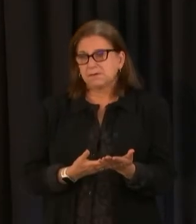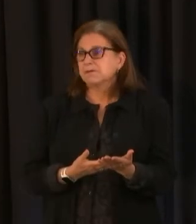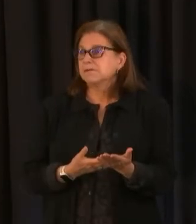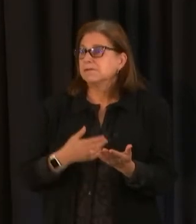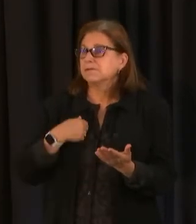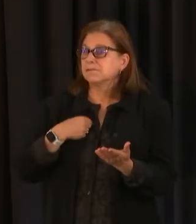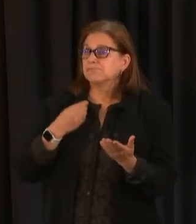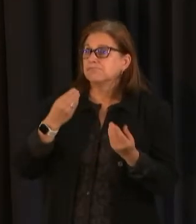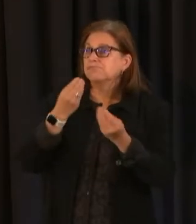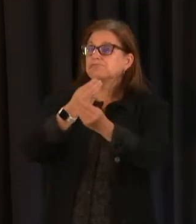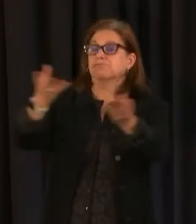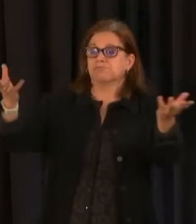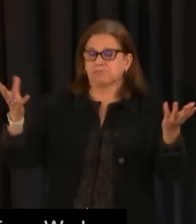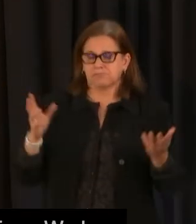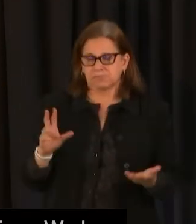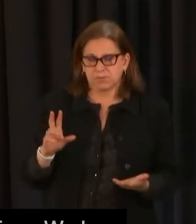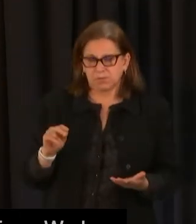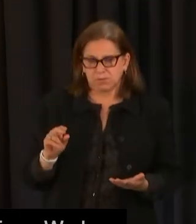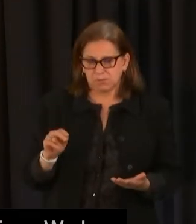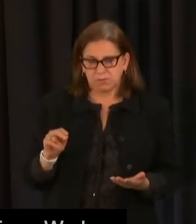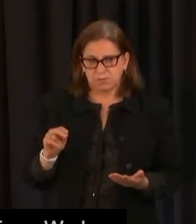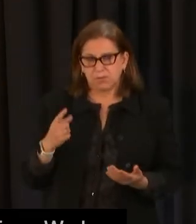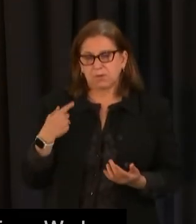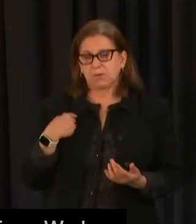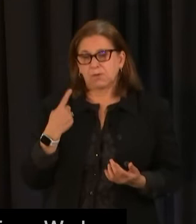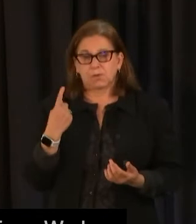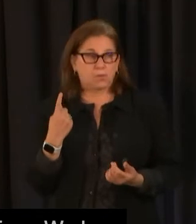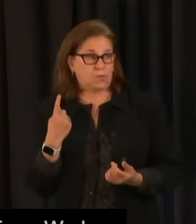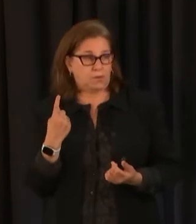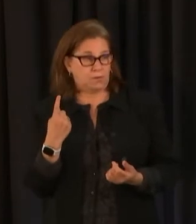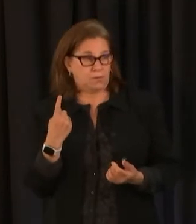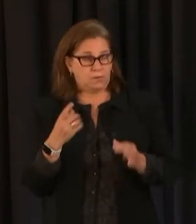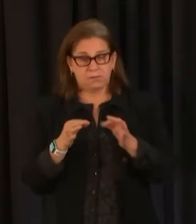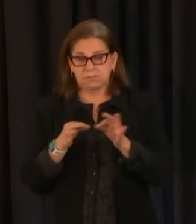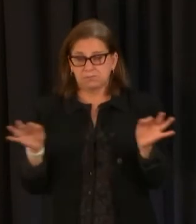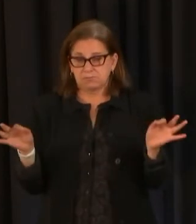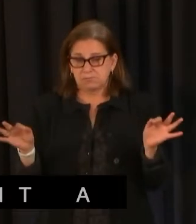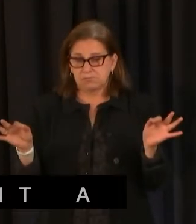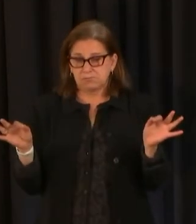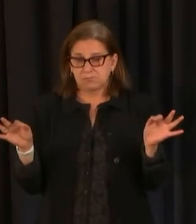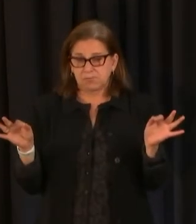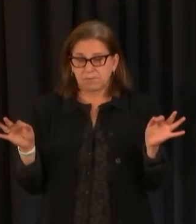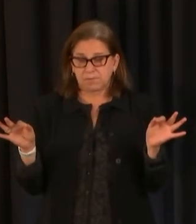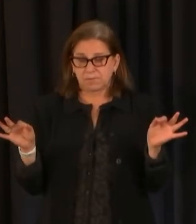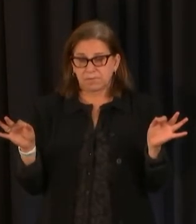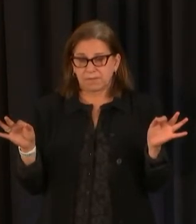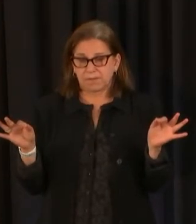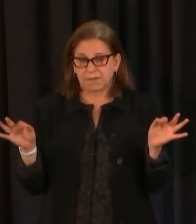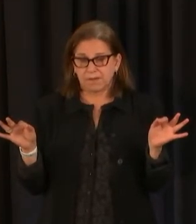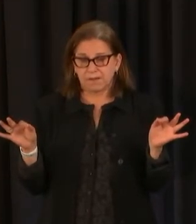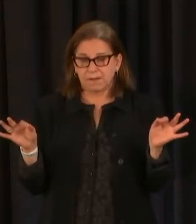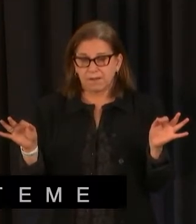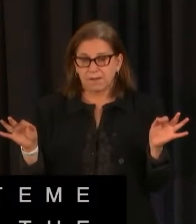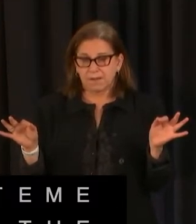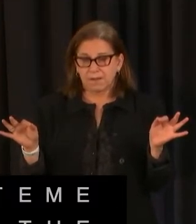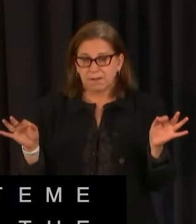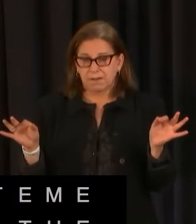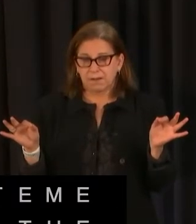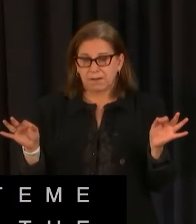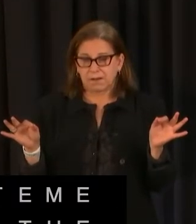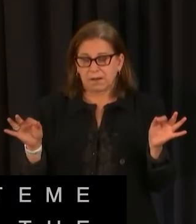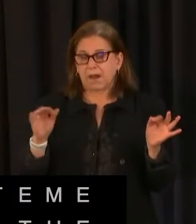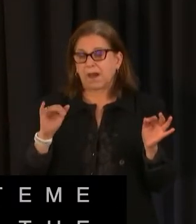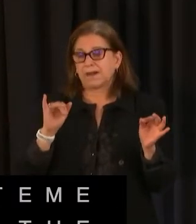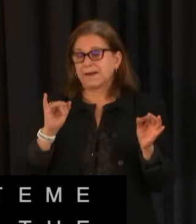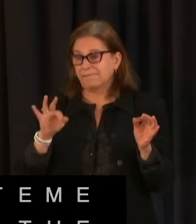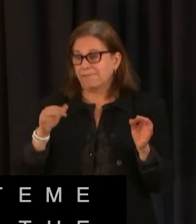statement about that. One of the blanket statements that I have made is if there is a joint session of